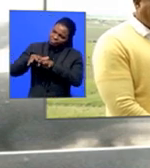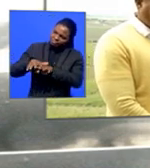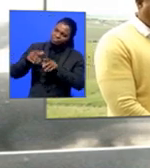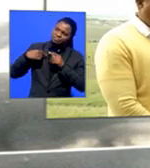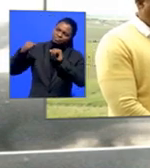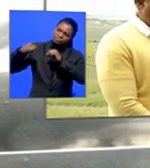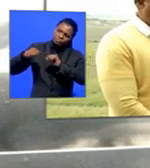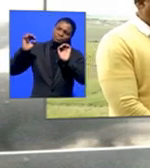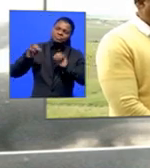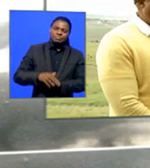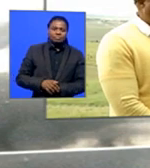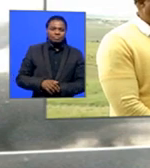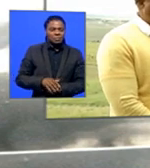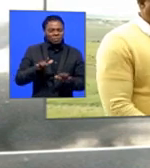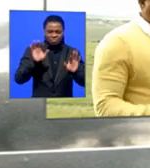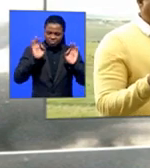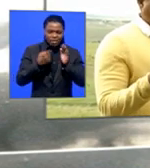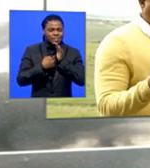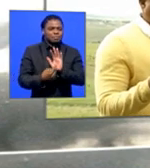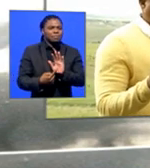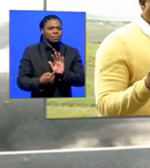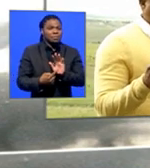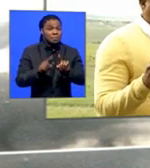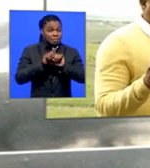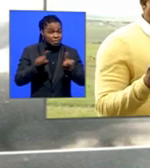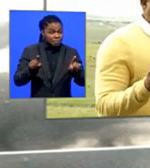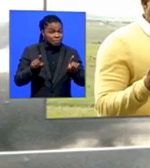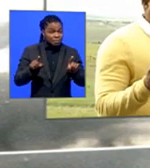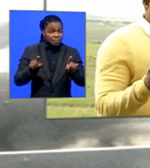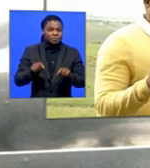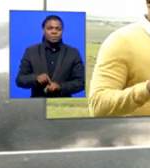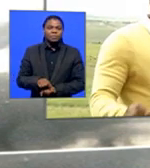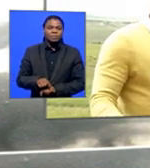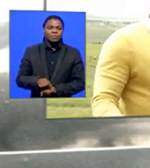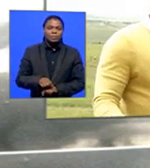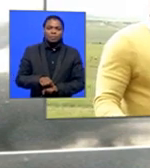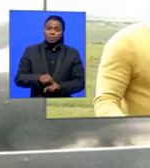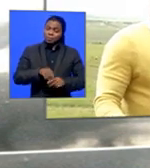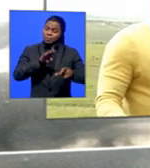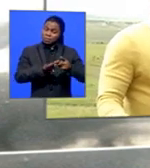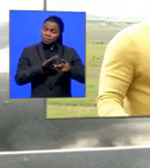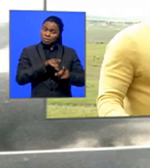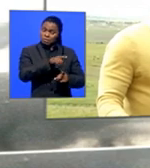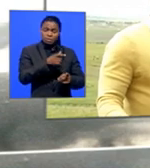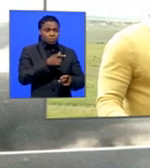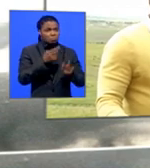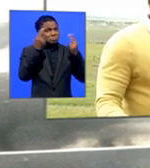example in that regard. But you must balance that with the fact that Mandela was a fighter.